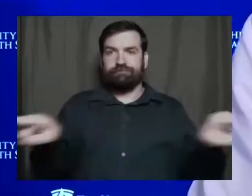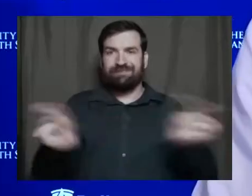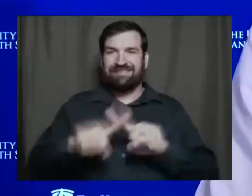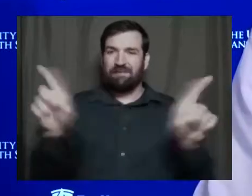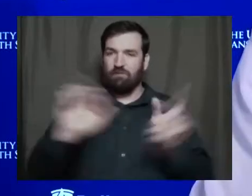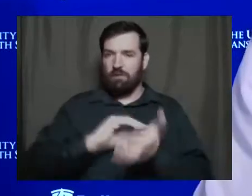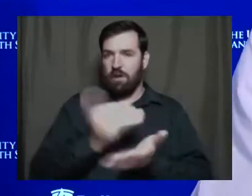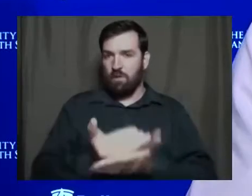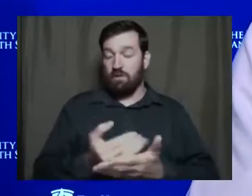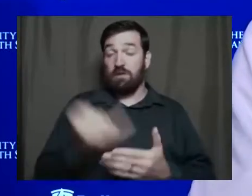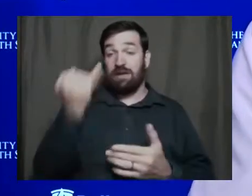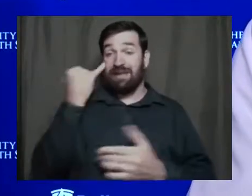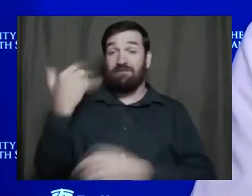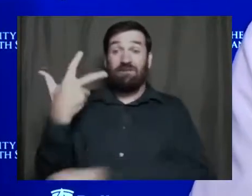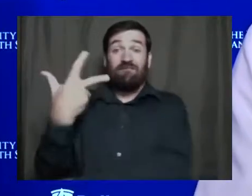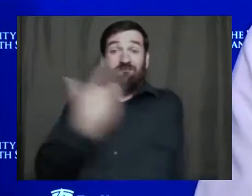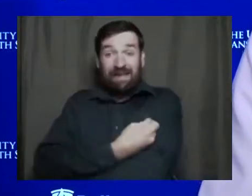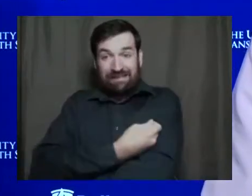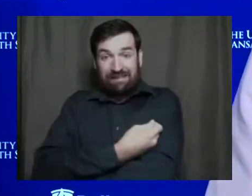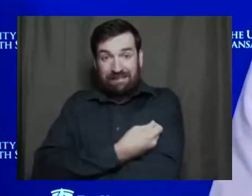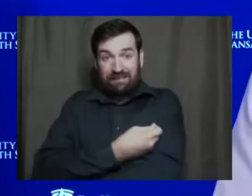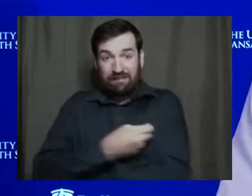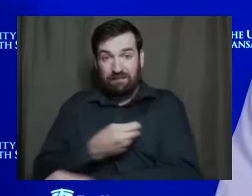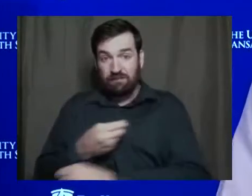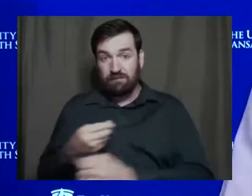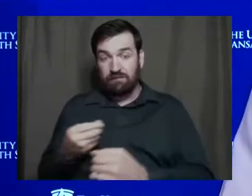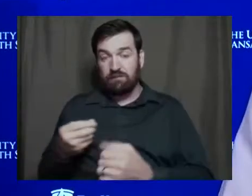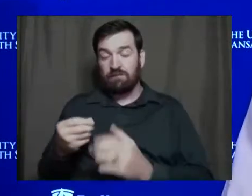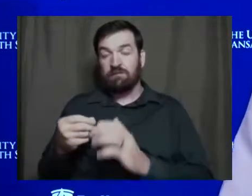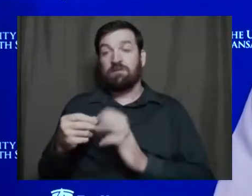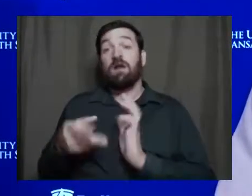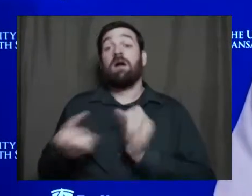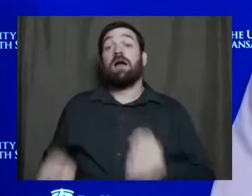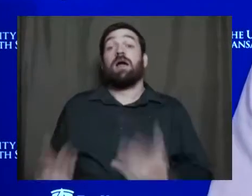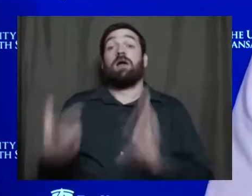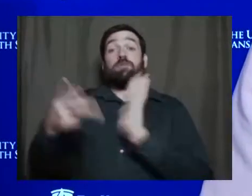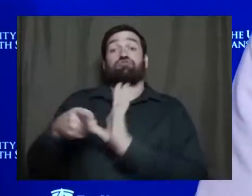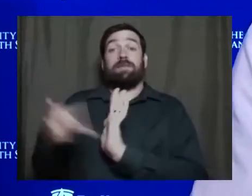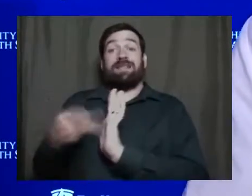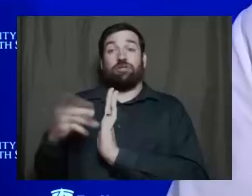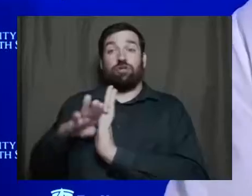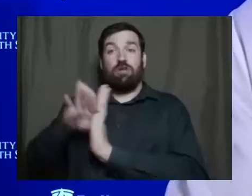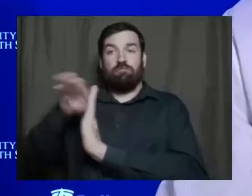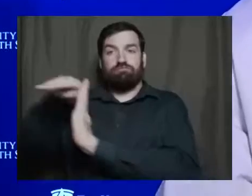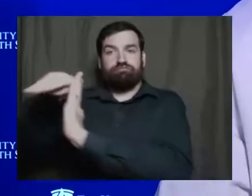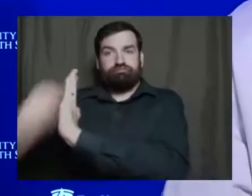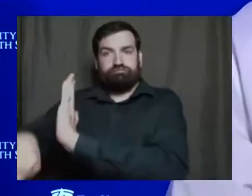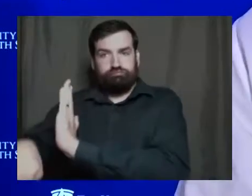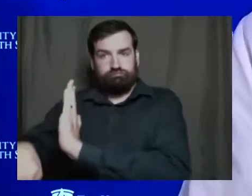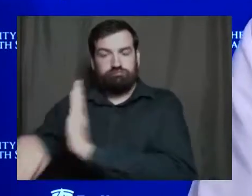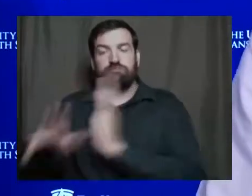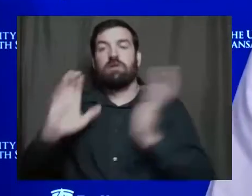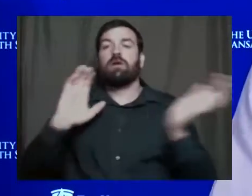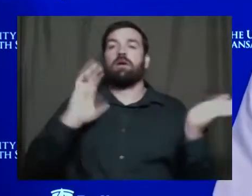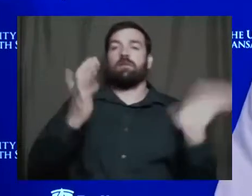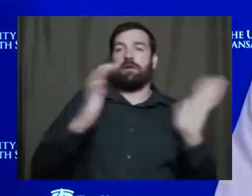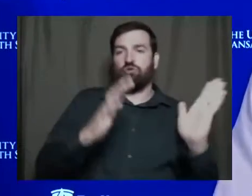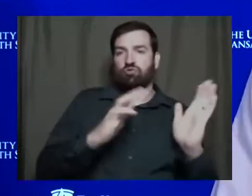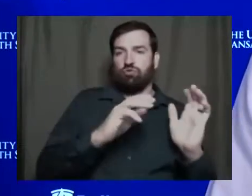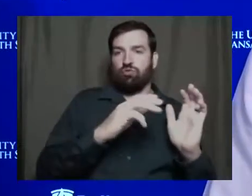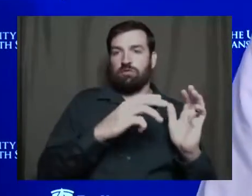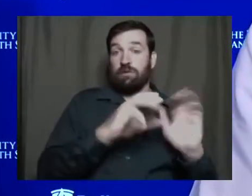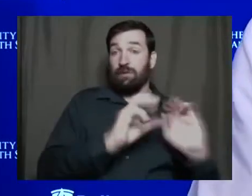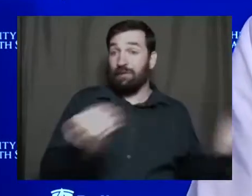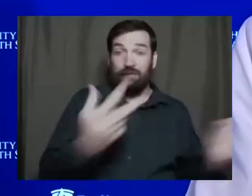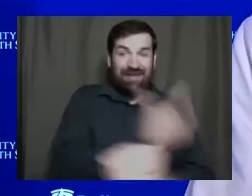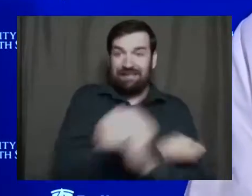you are vaccinated, you seem to reduce the amount of replication much quicker than the people who are unvaccinated. So as time goes on, you may still